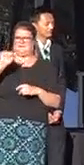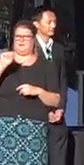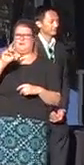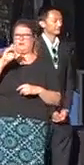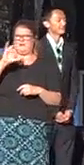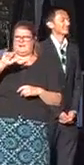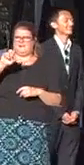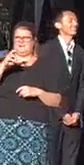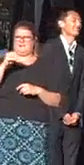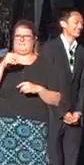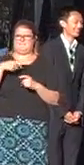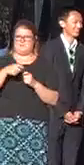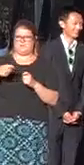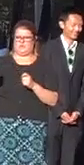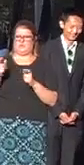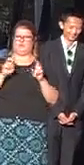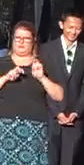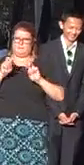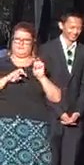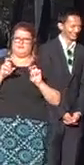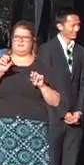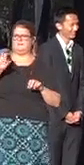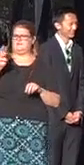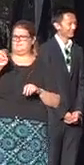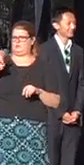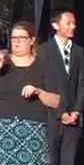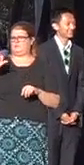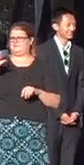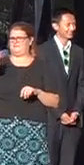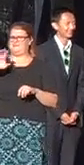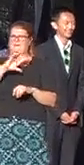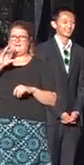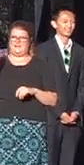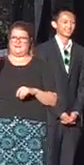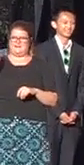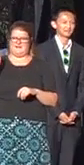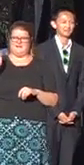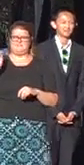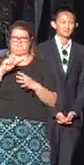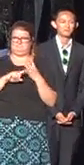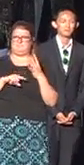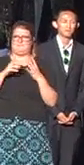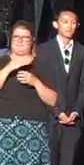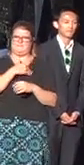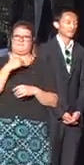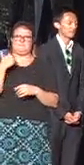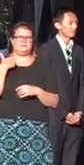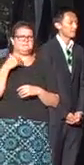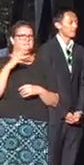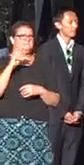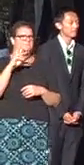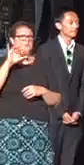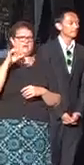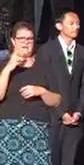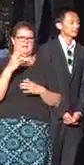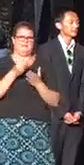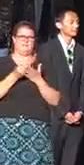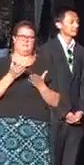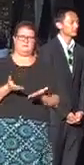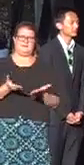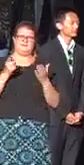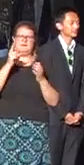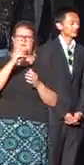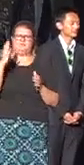Poker Tournament, Summer Solstice, and Harvest Town. The members of Mariah have raised hundreds